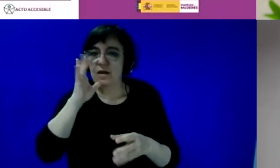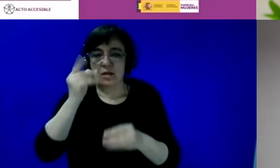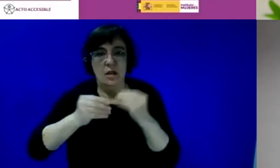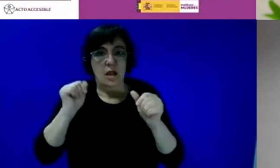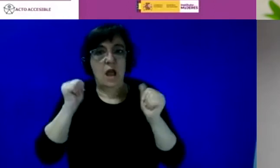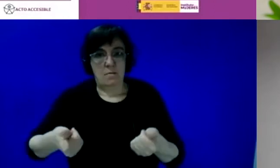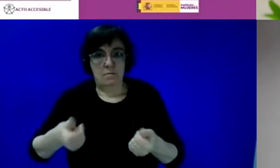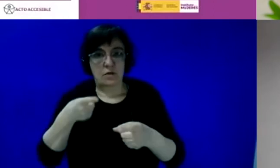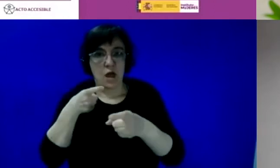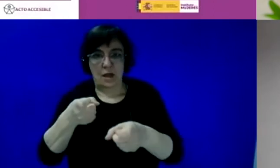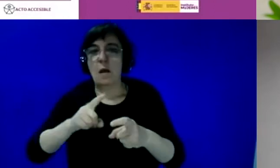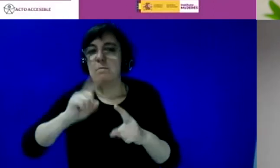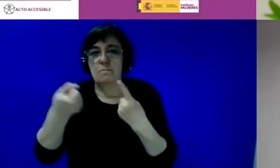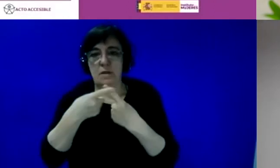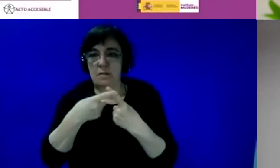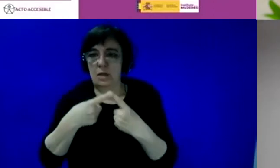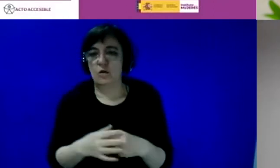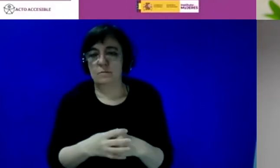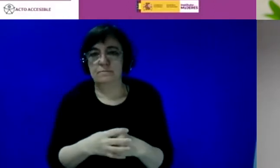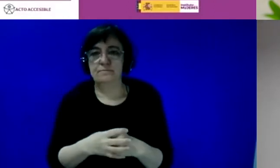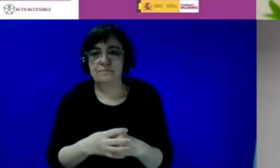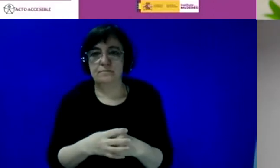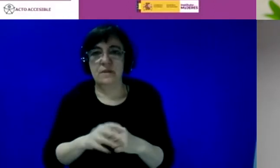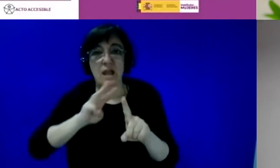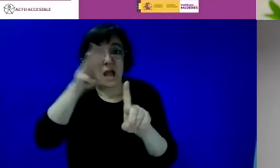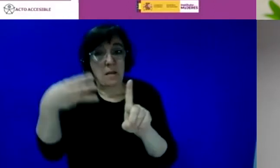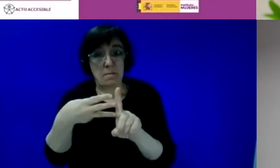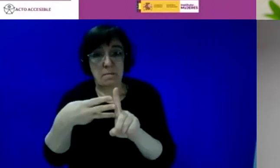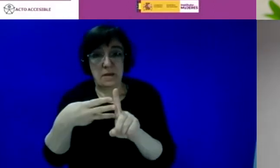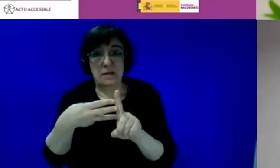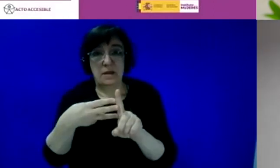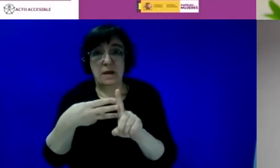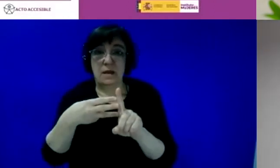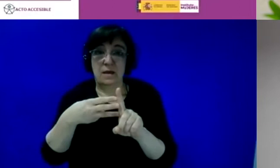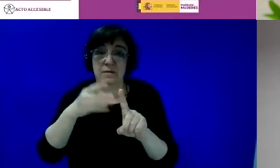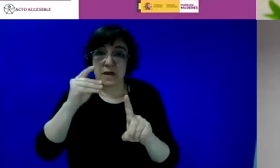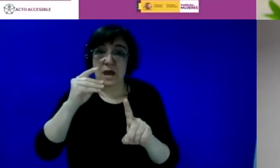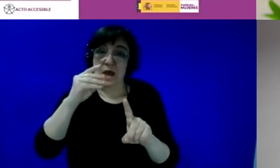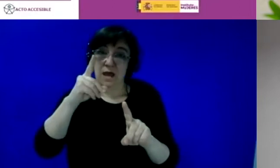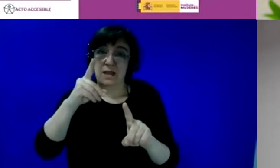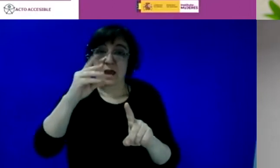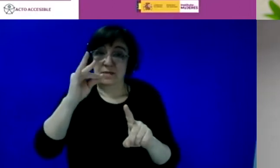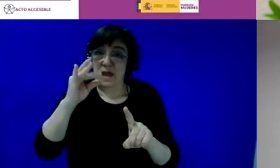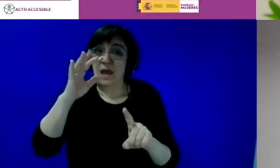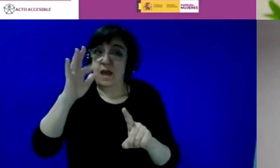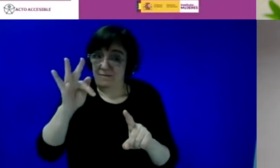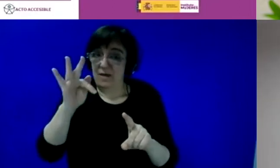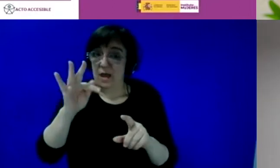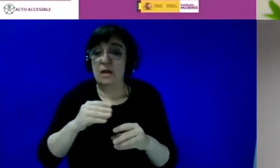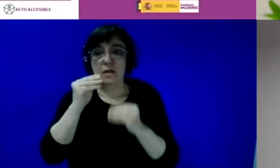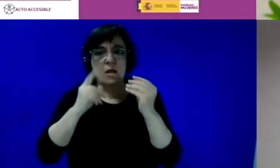you will notice that on the website of the European Disability Forum, you see extensive